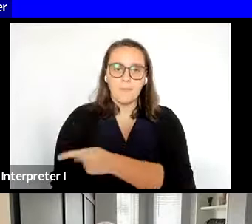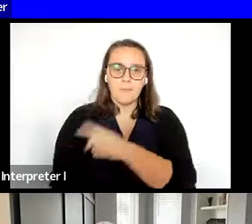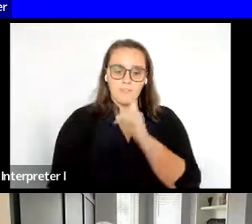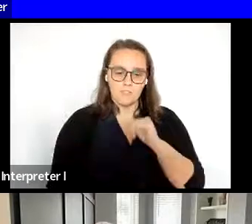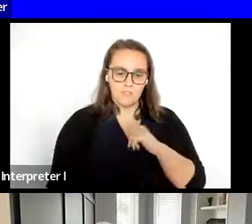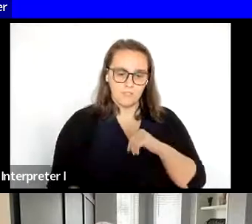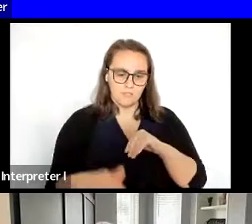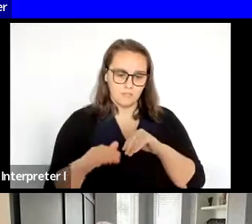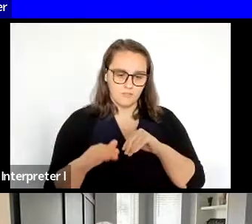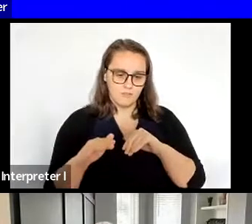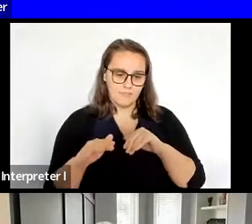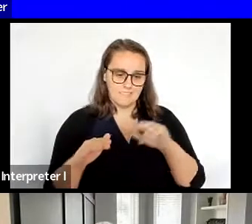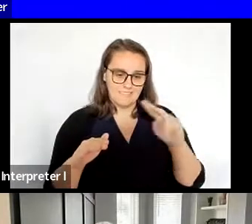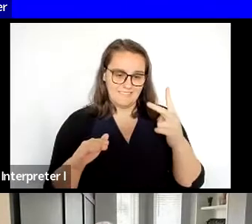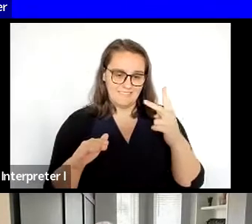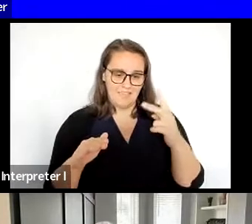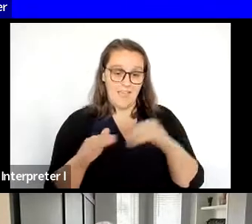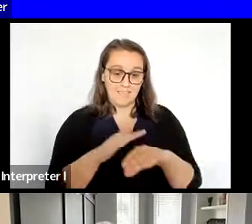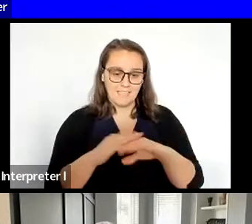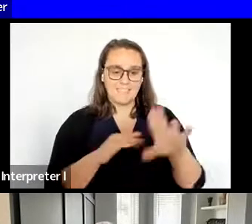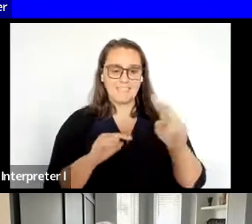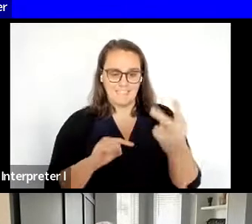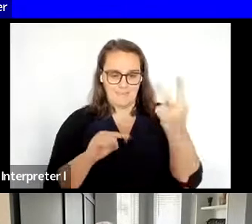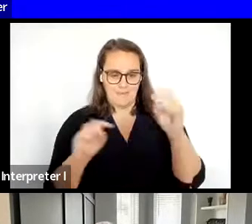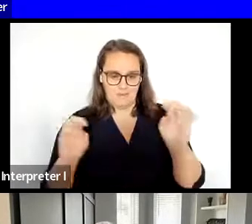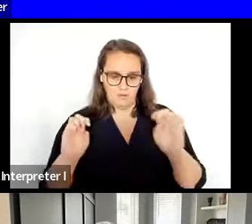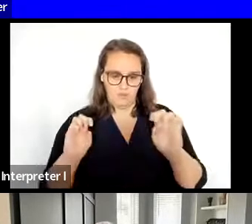declaration resolution of 2022.